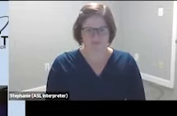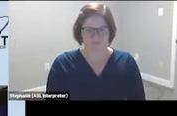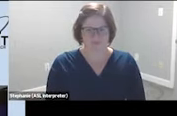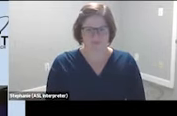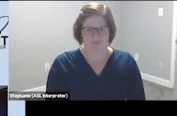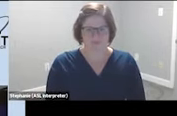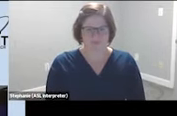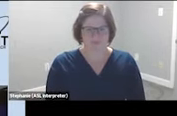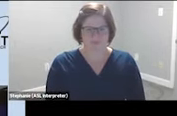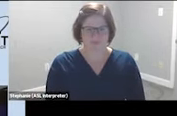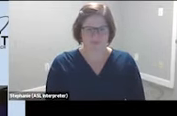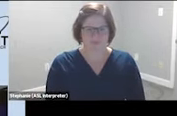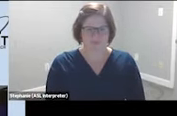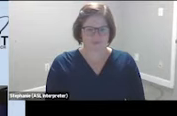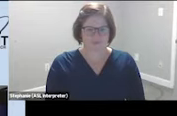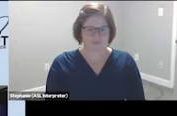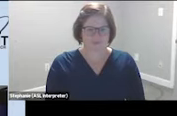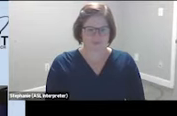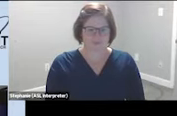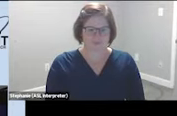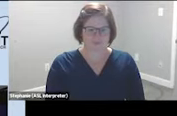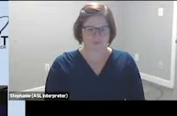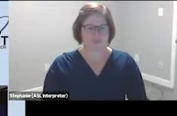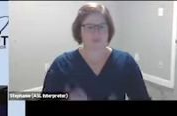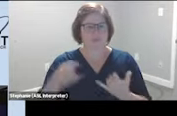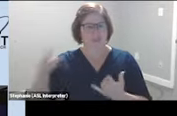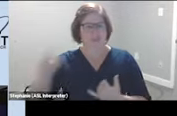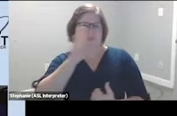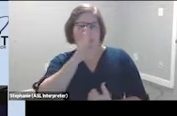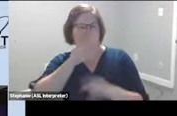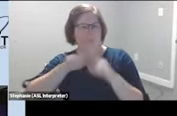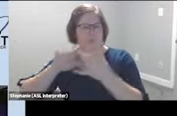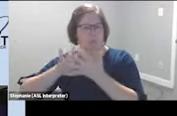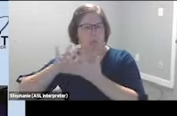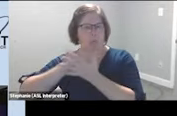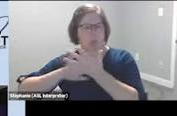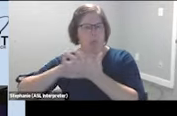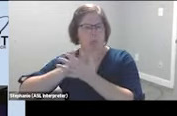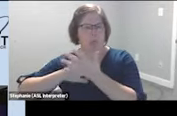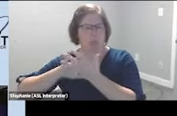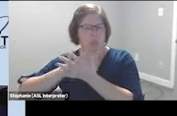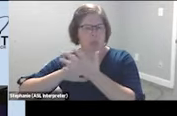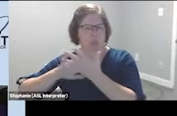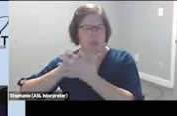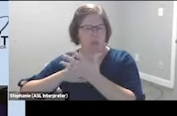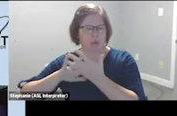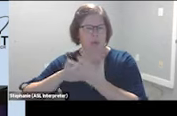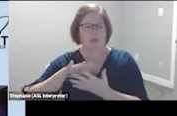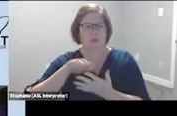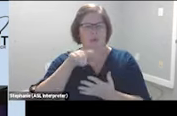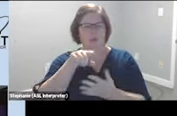the motion of the moon across the sun, and showing progressively smaller crescents of